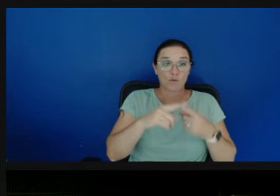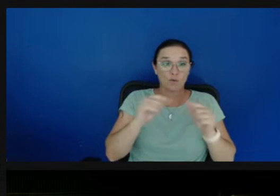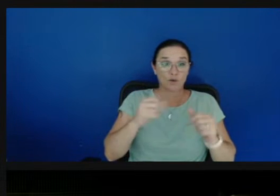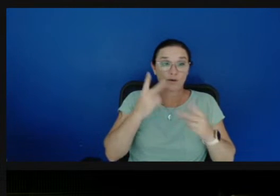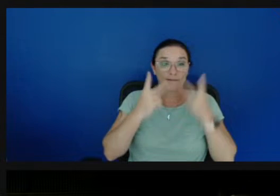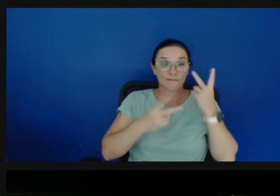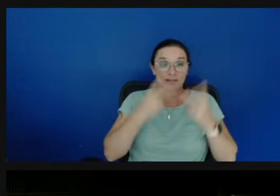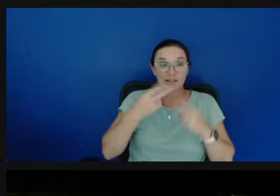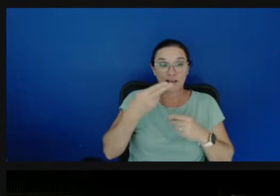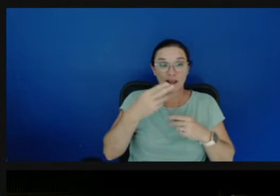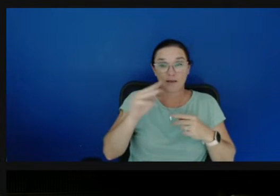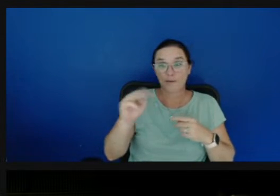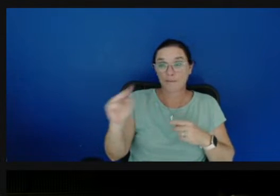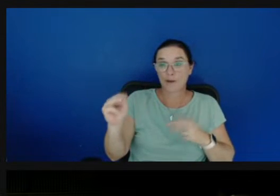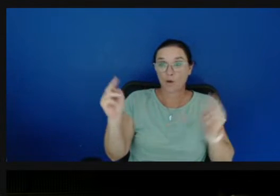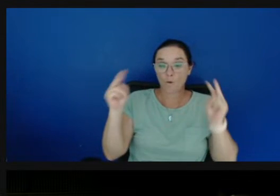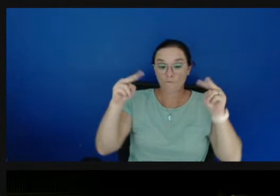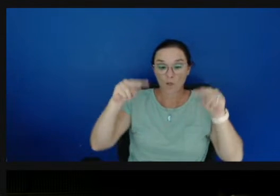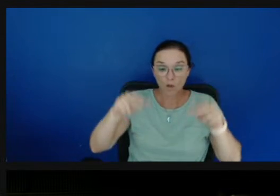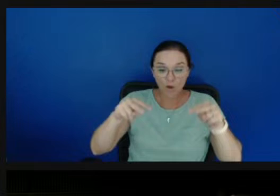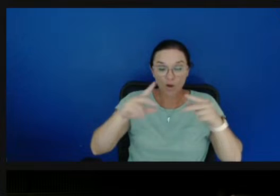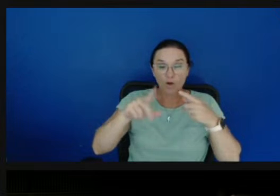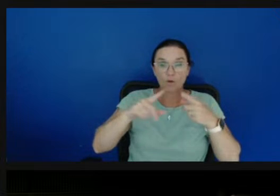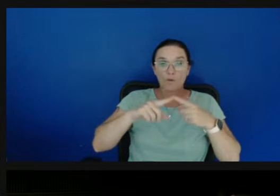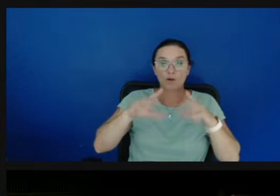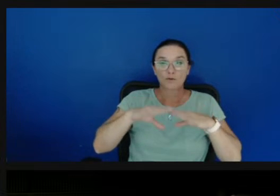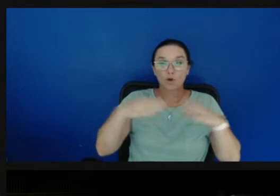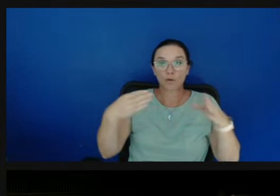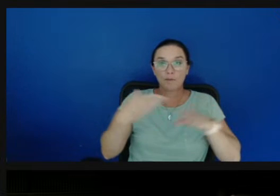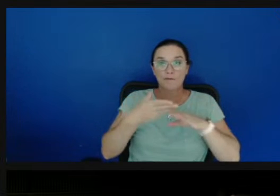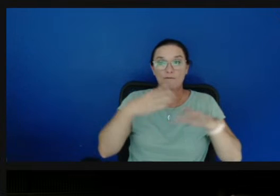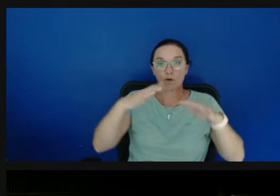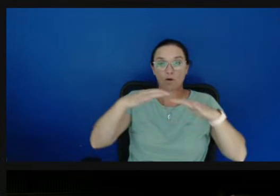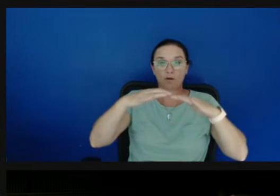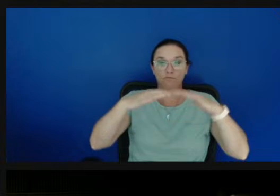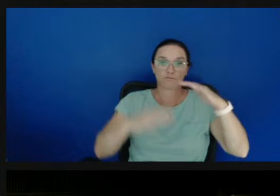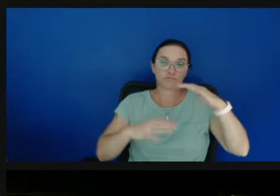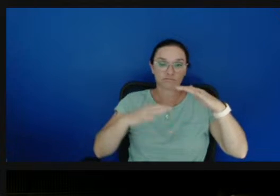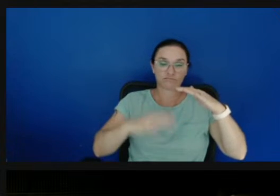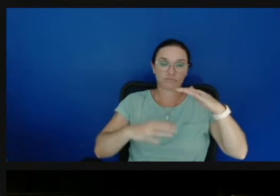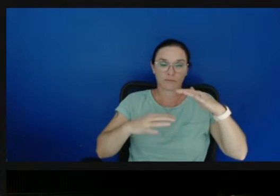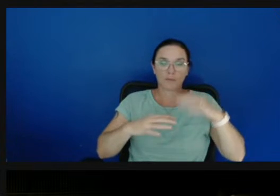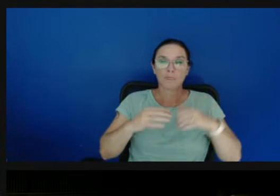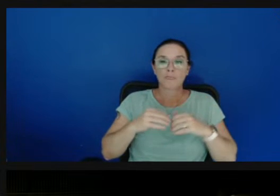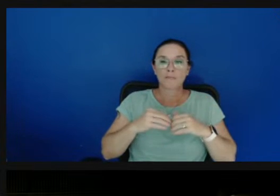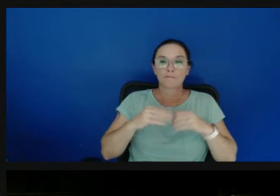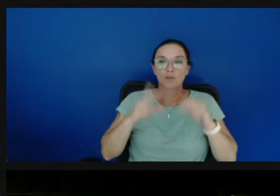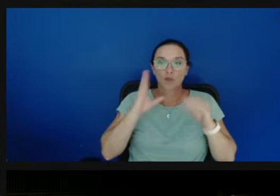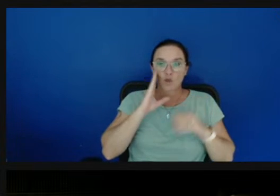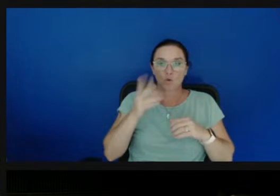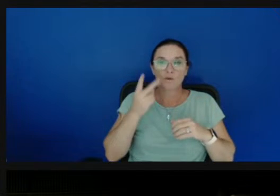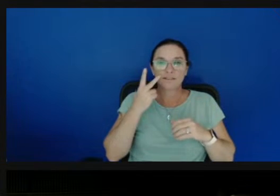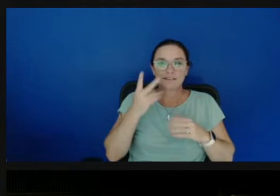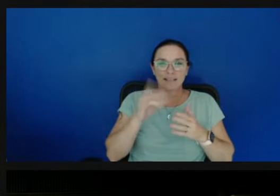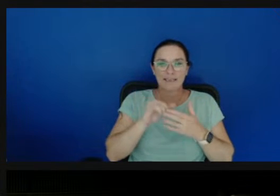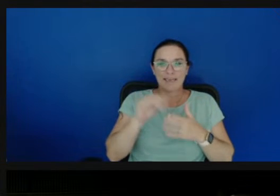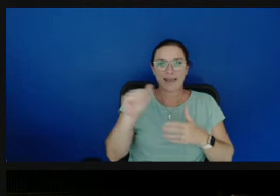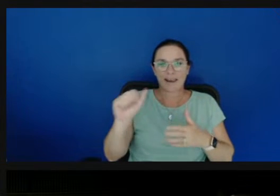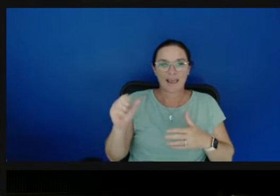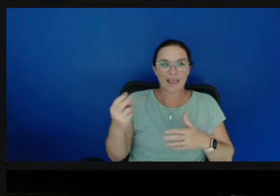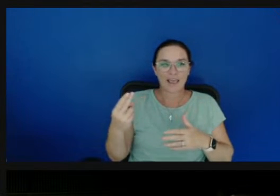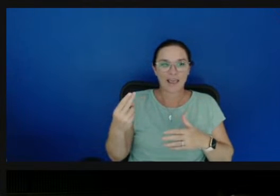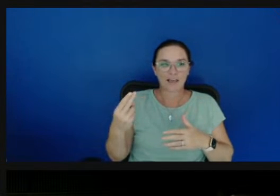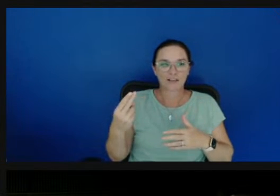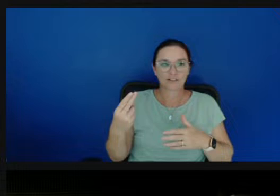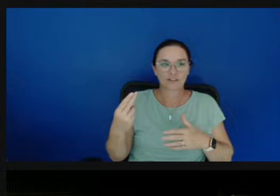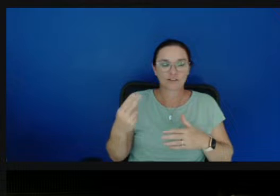Hawaiian Overlook, when it was open before it fell into the crater there, you would see this ash would be what you walked over in a